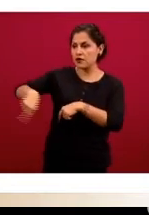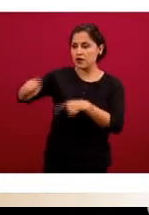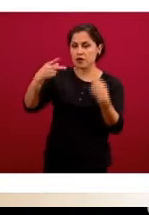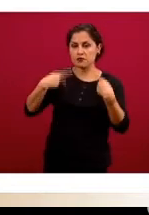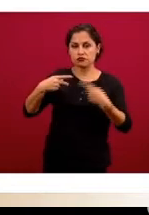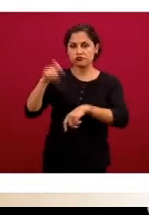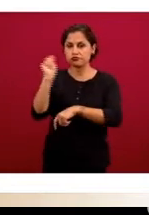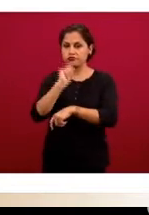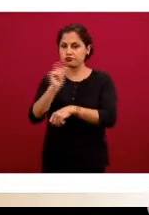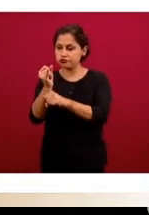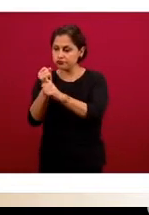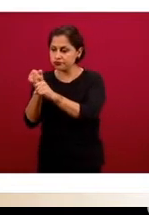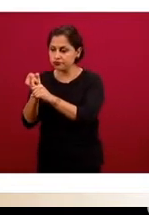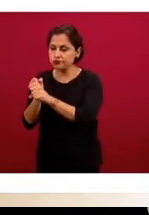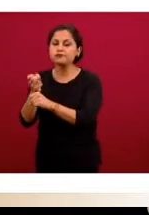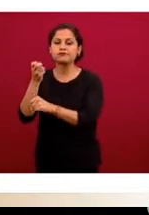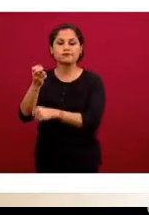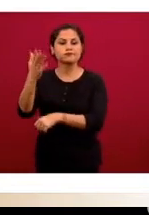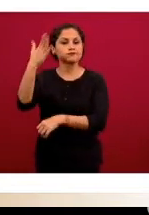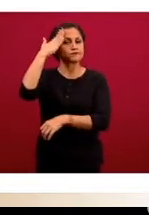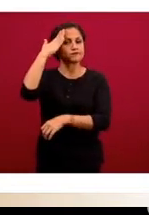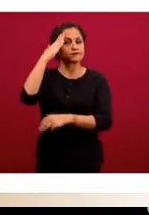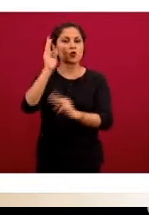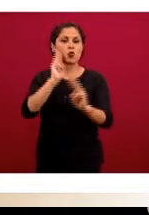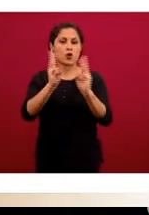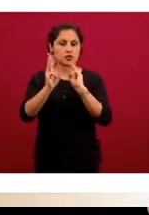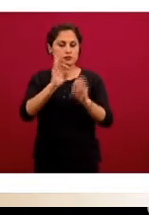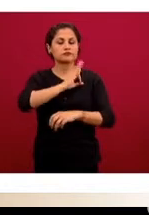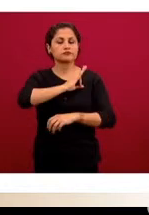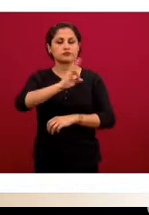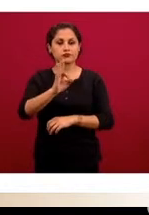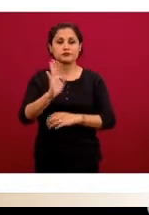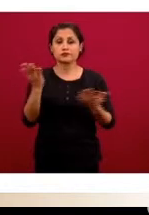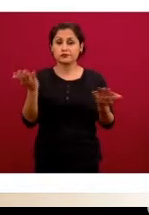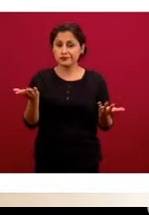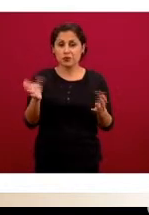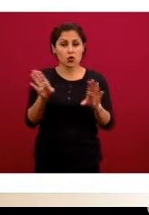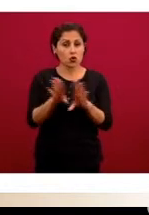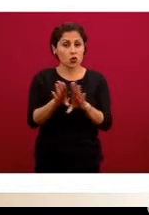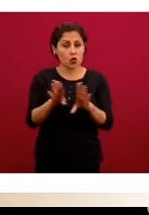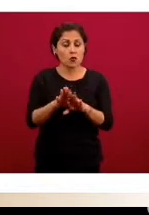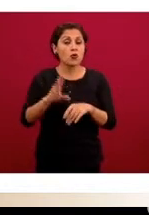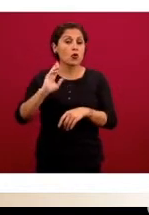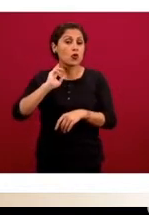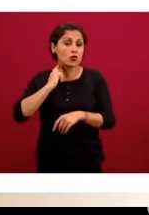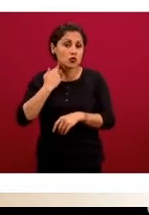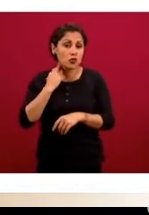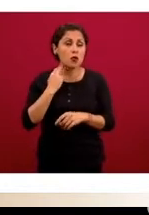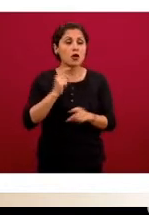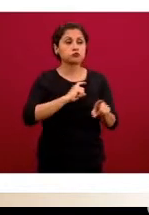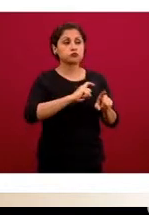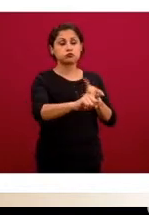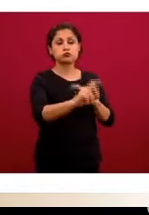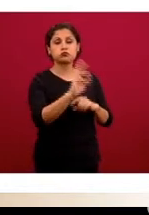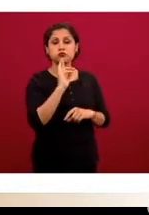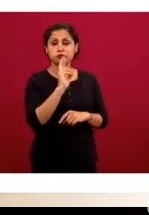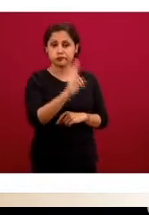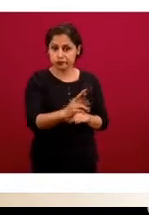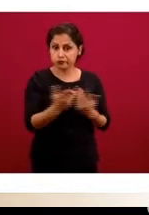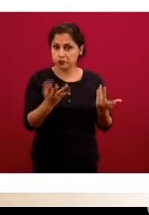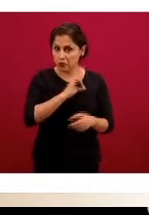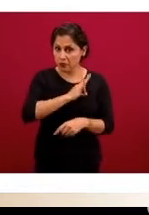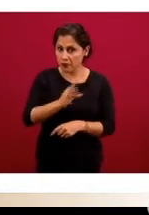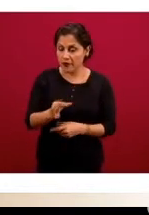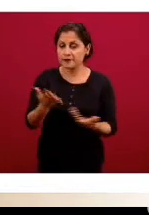and immediate answers. What does this mean? That means that we're working with Facebook and they're the company that owns WhatsApp.